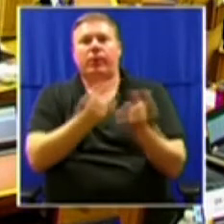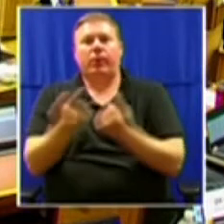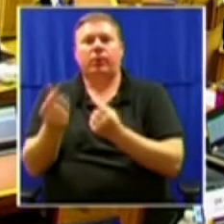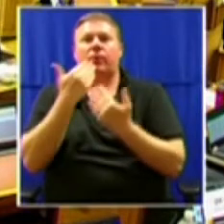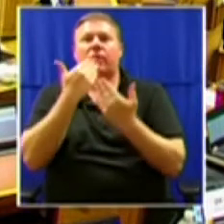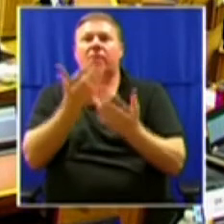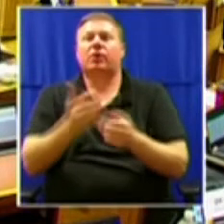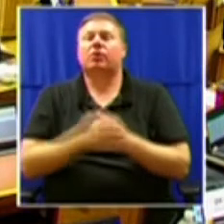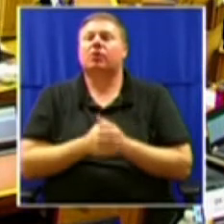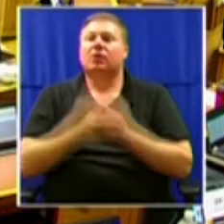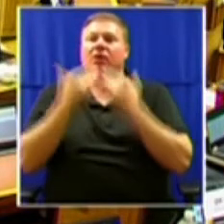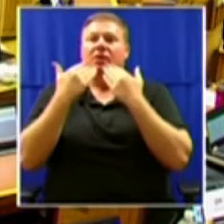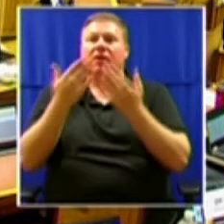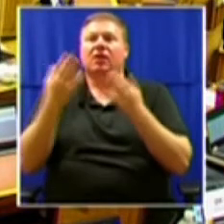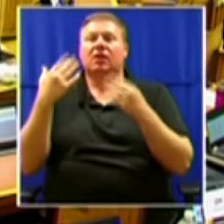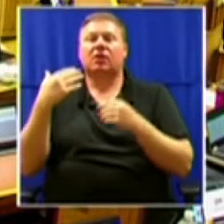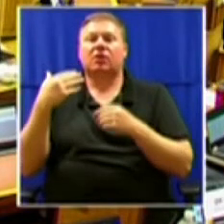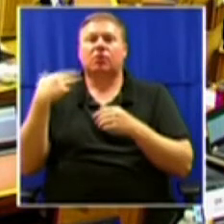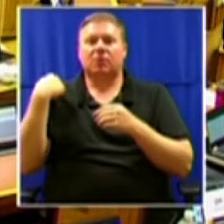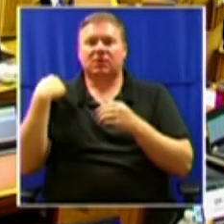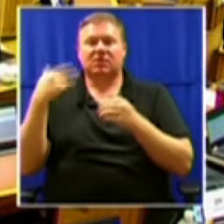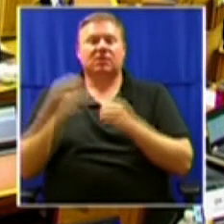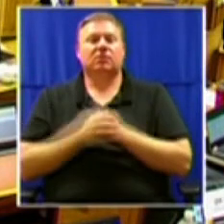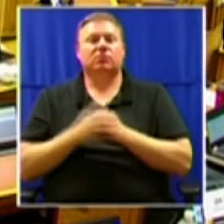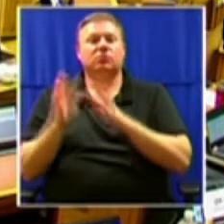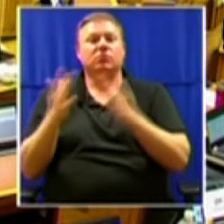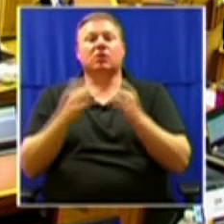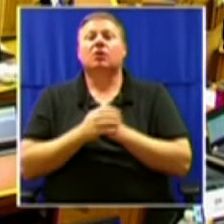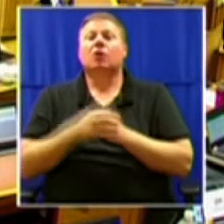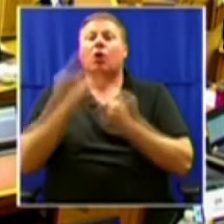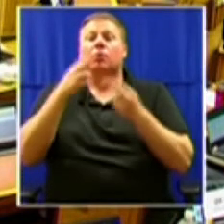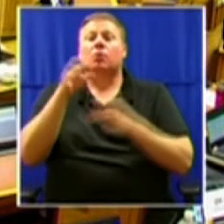Minister. The Honourable Sukas.